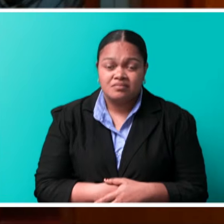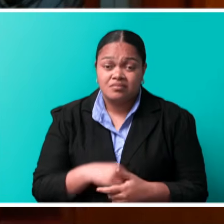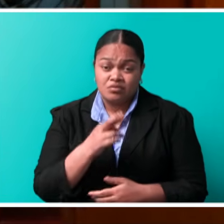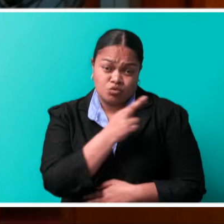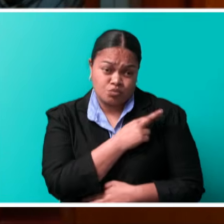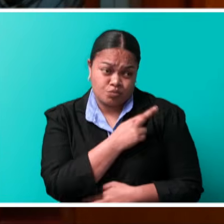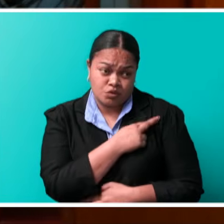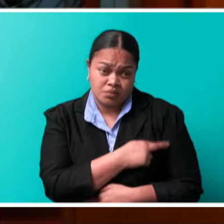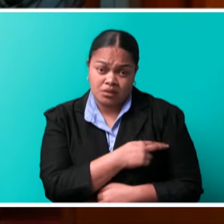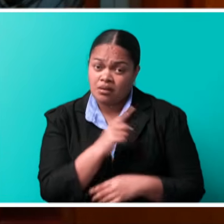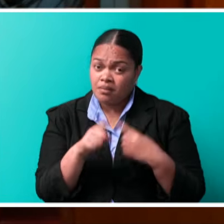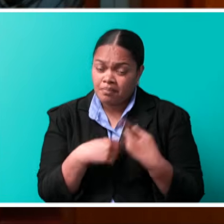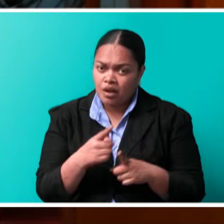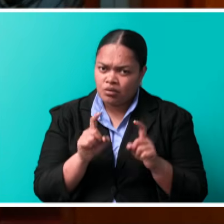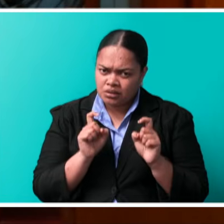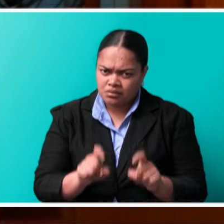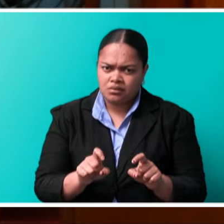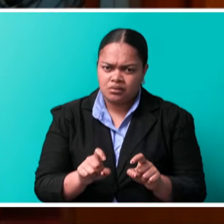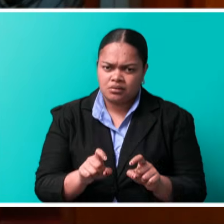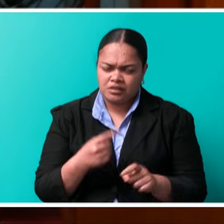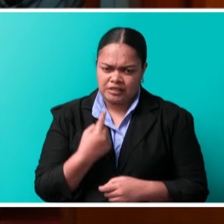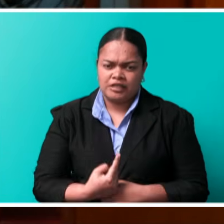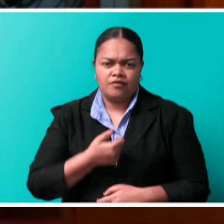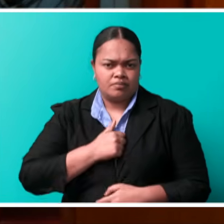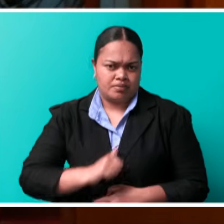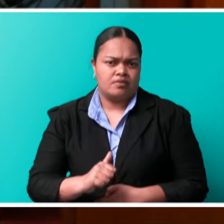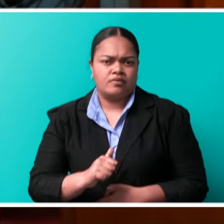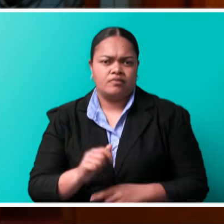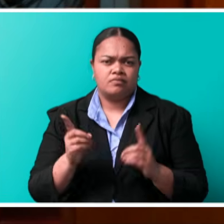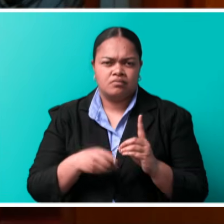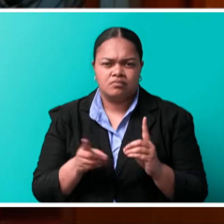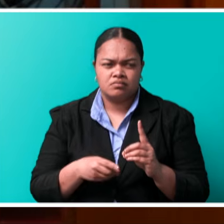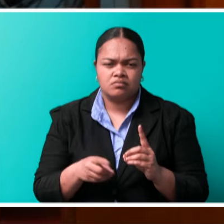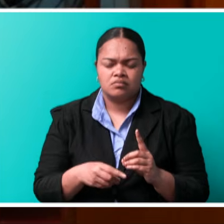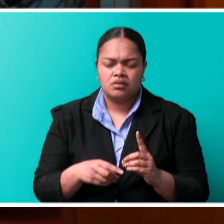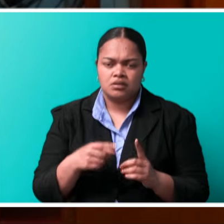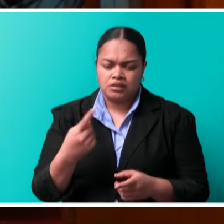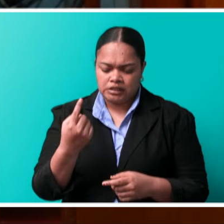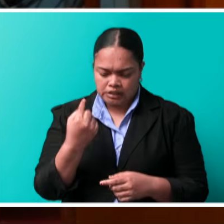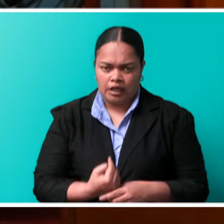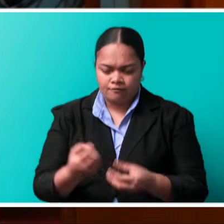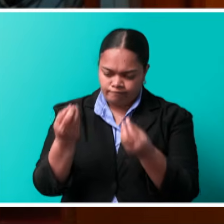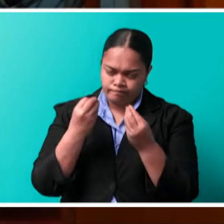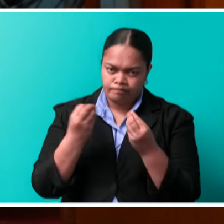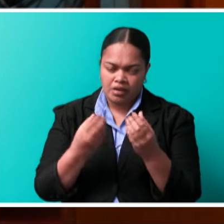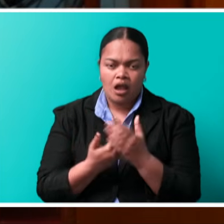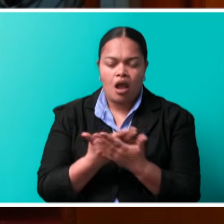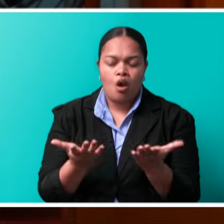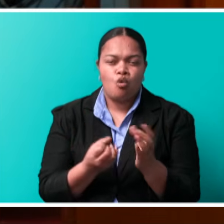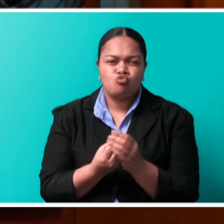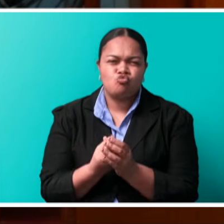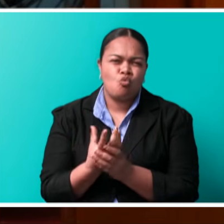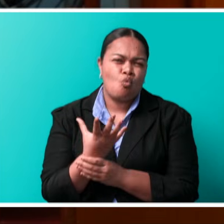Responsibility is about maintaining fiscal discipline while actively encouraging growth. It is spending where